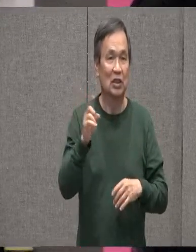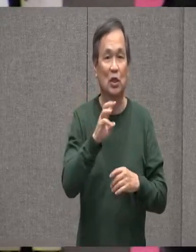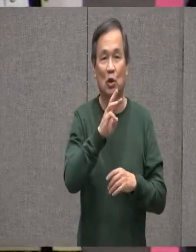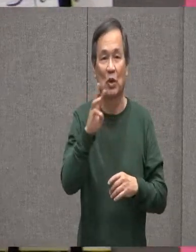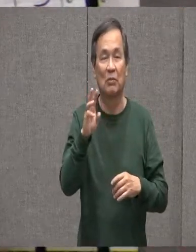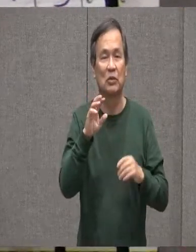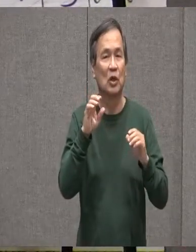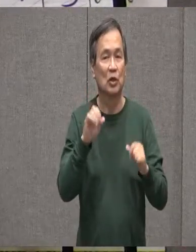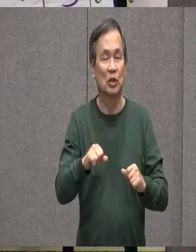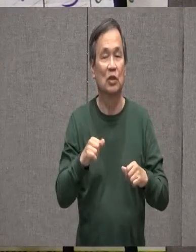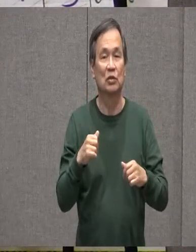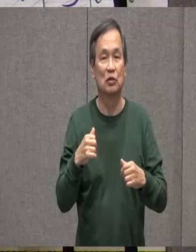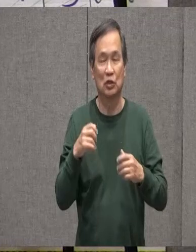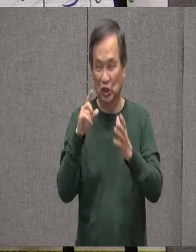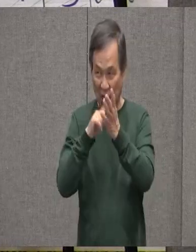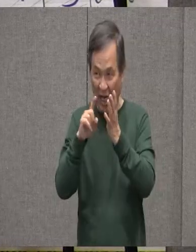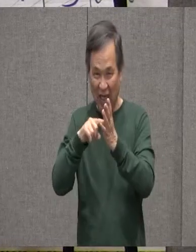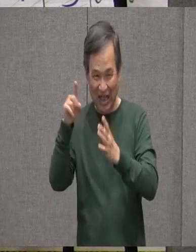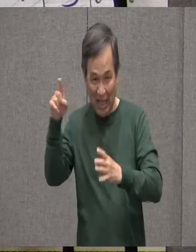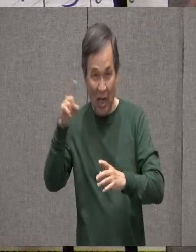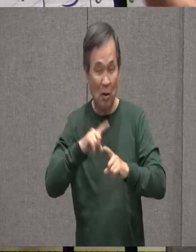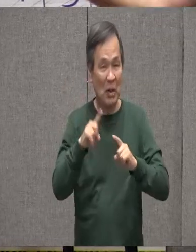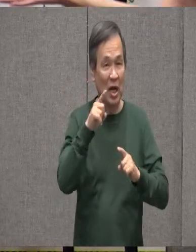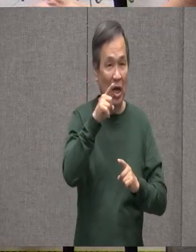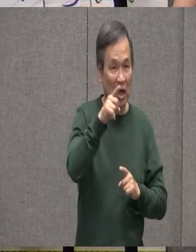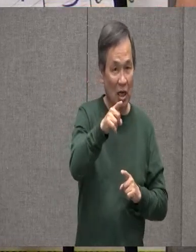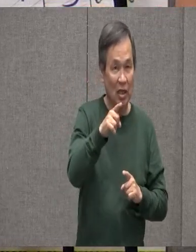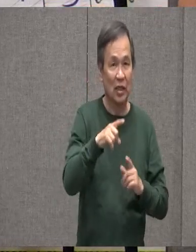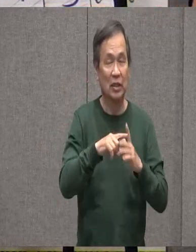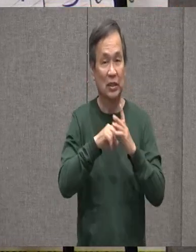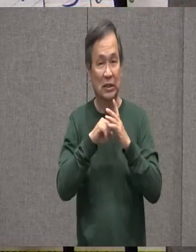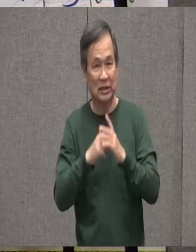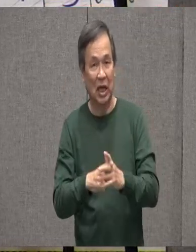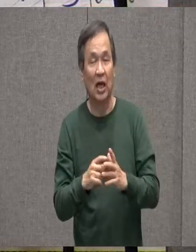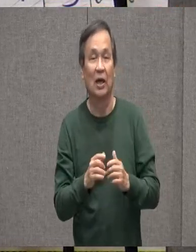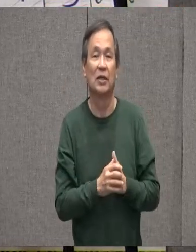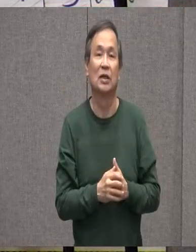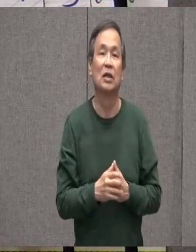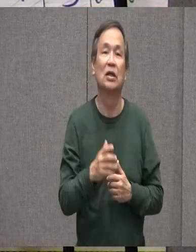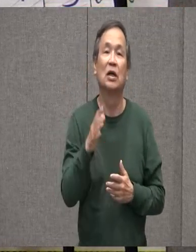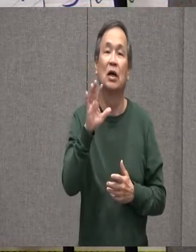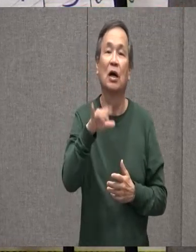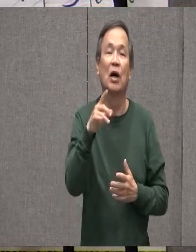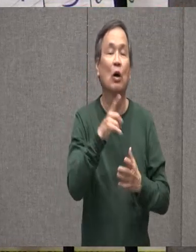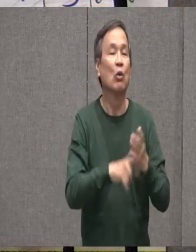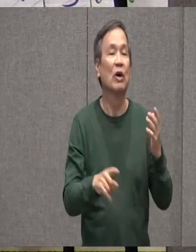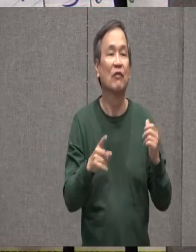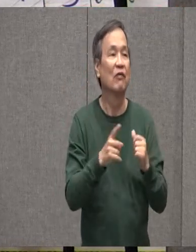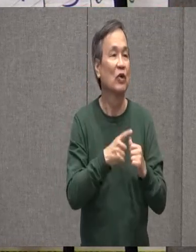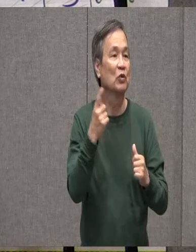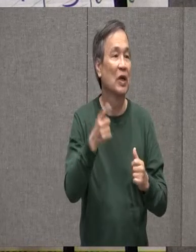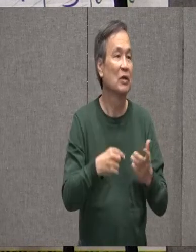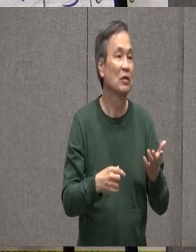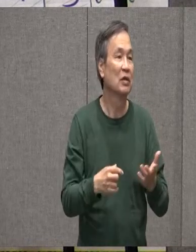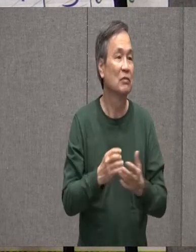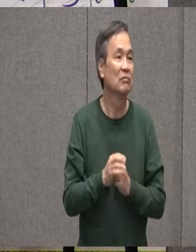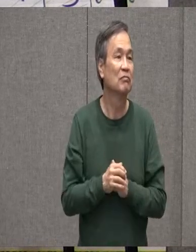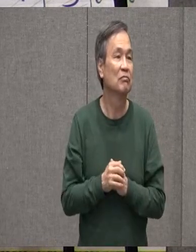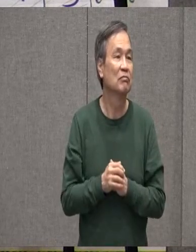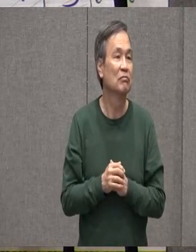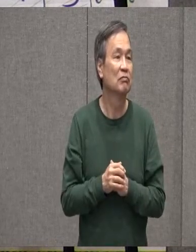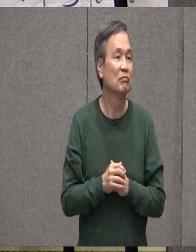did it. That was pretty cool. As I like to see, it's kind of like using your math and you're using logic. You're